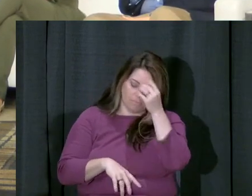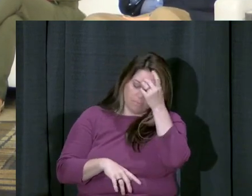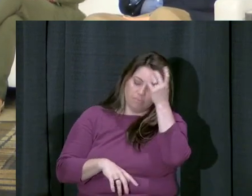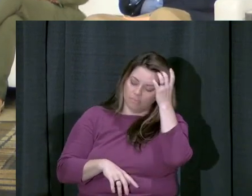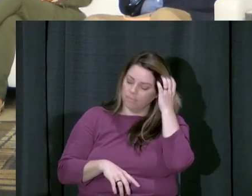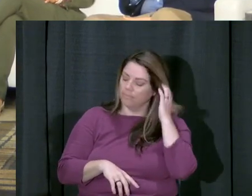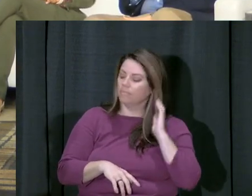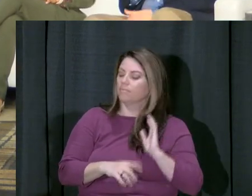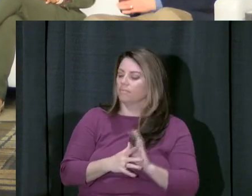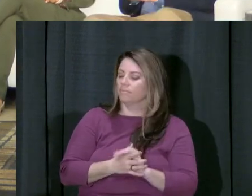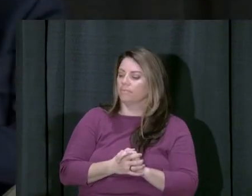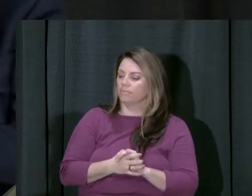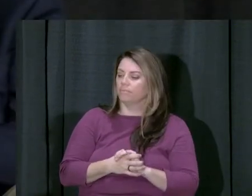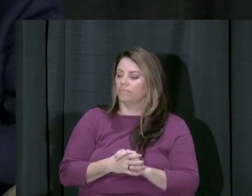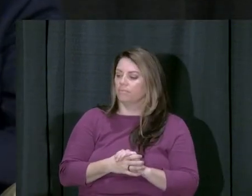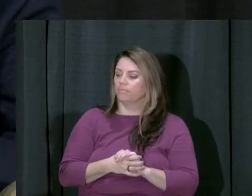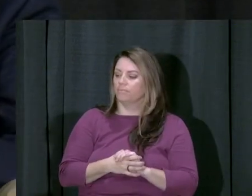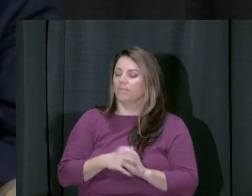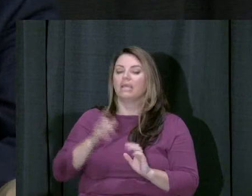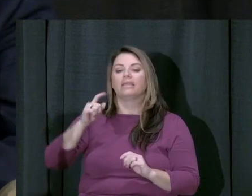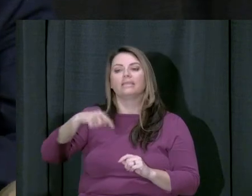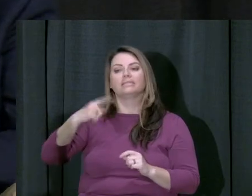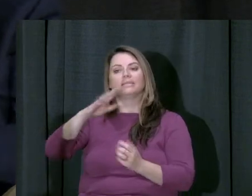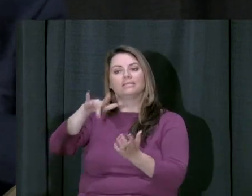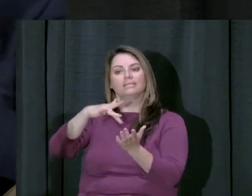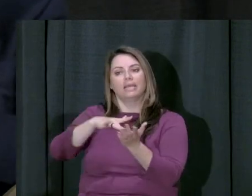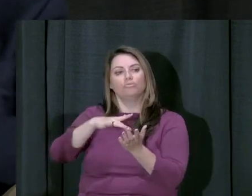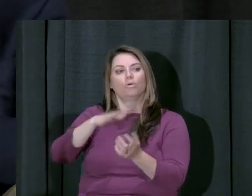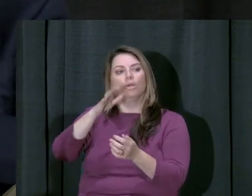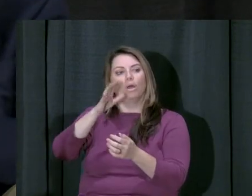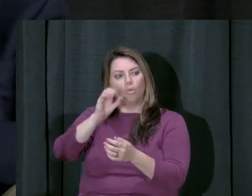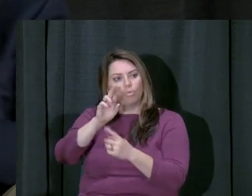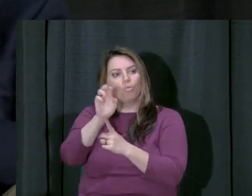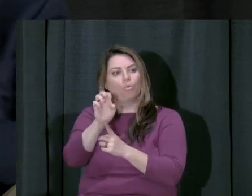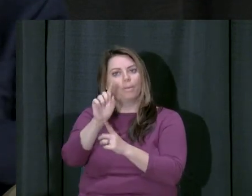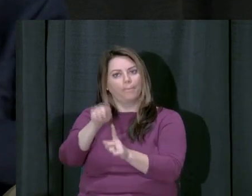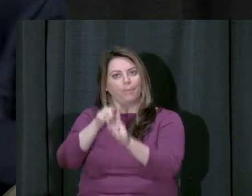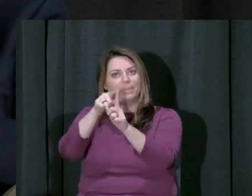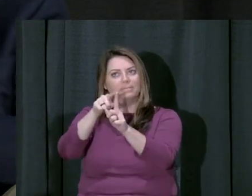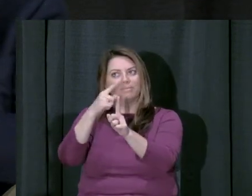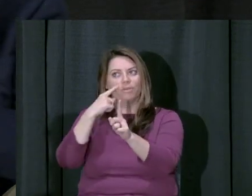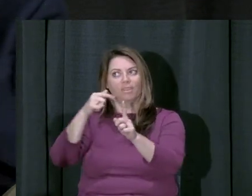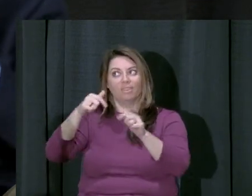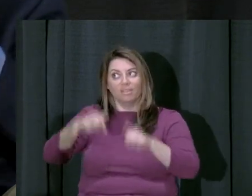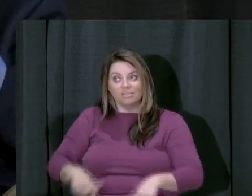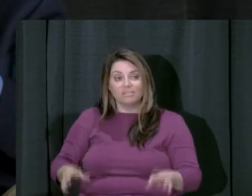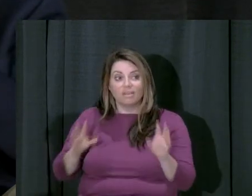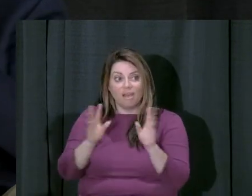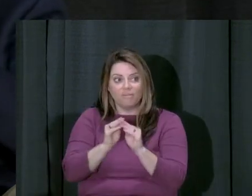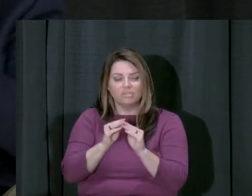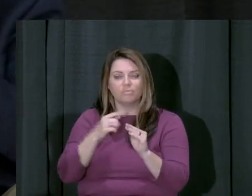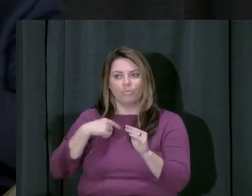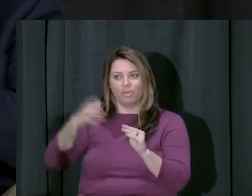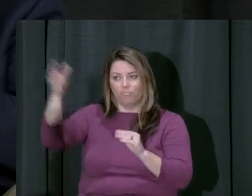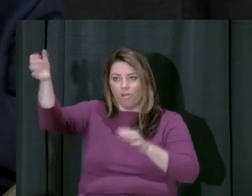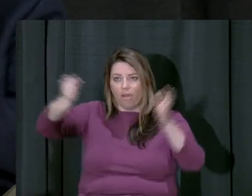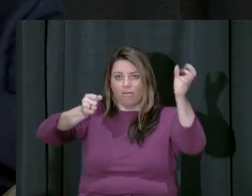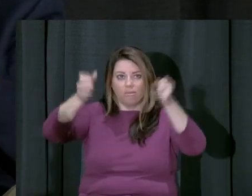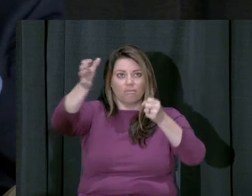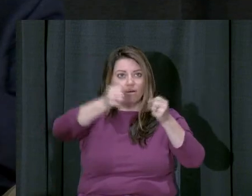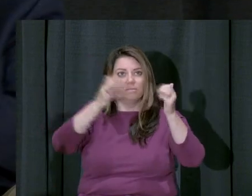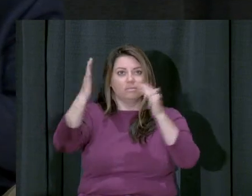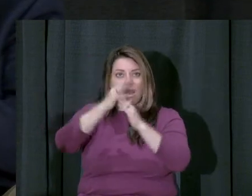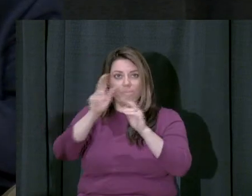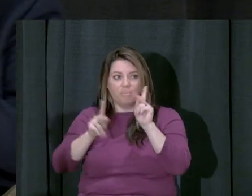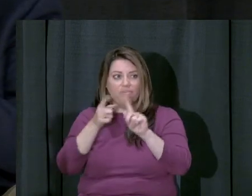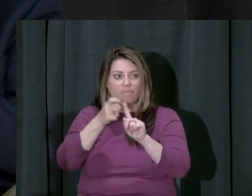the central core purposes. The purpose of this conference was, and we brought the top people from the country in